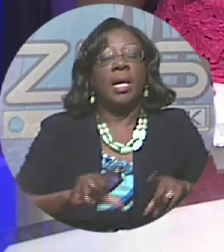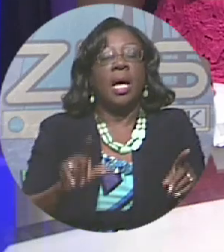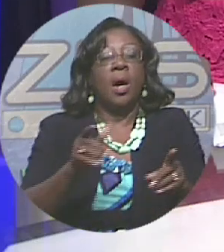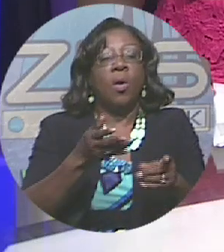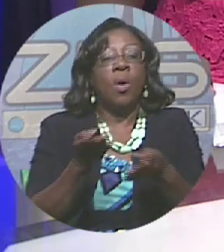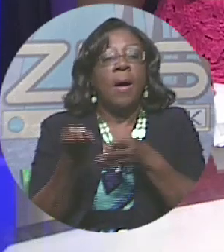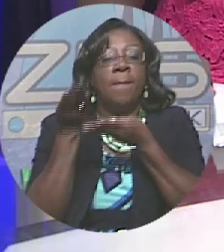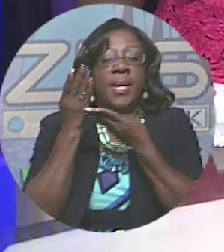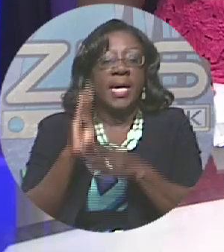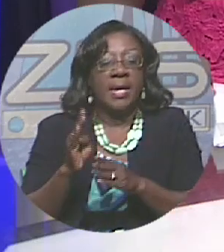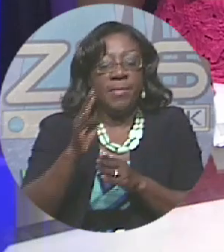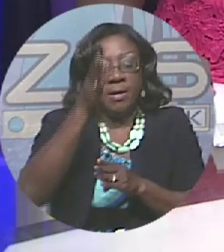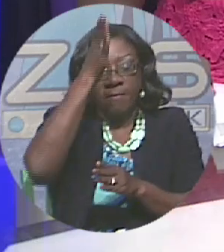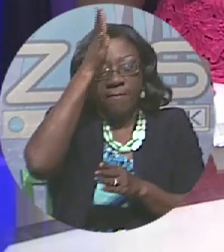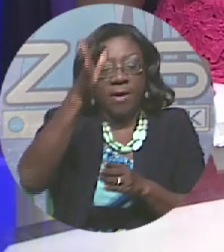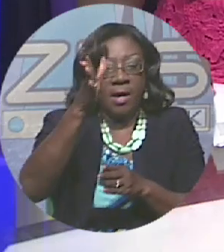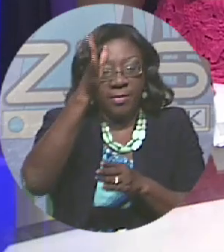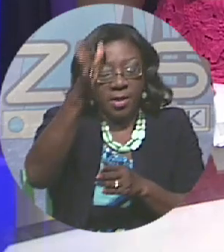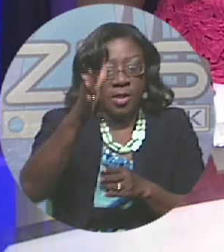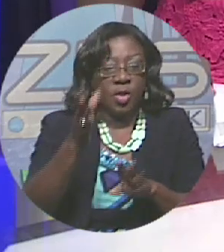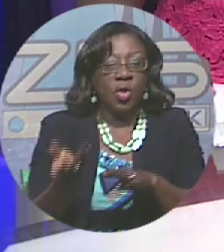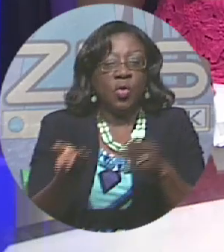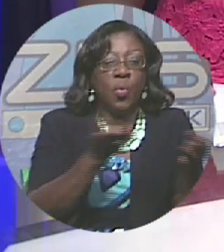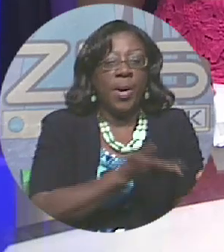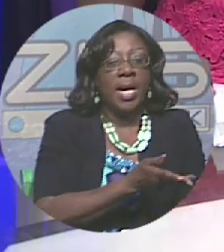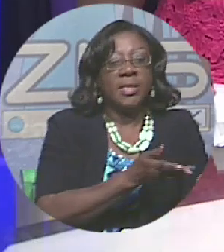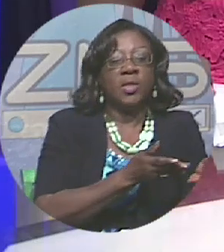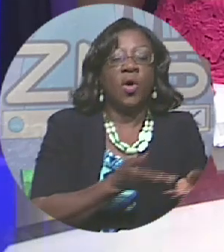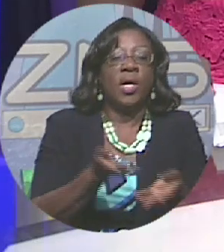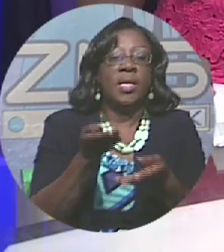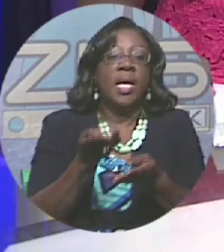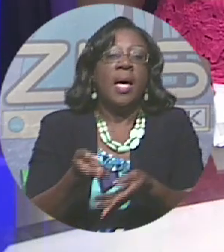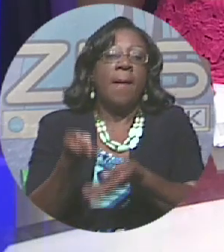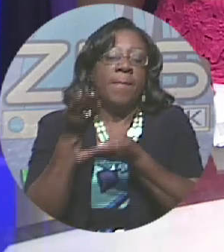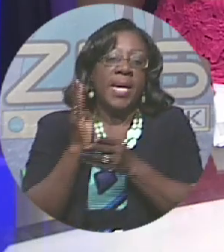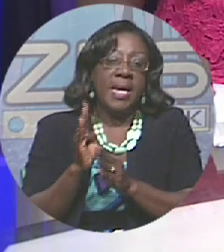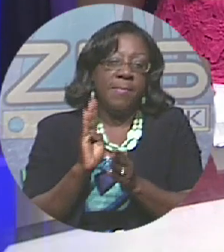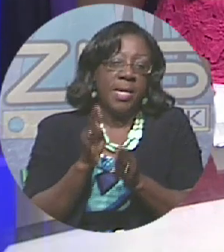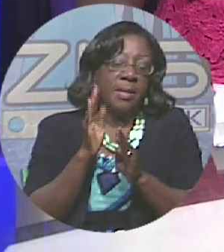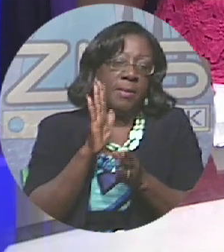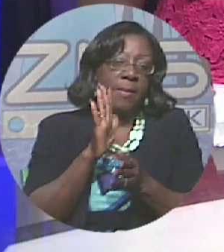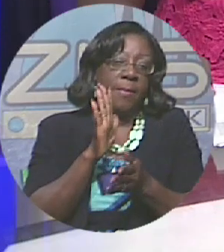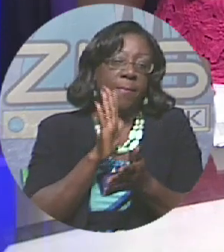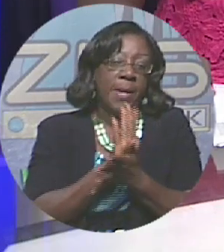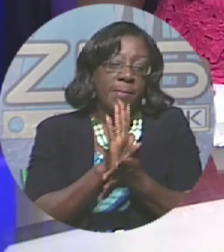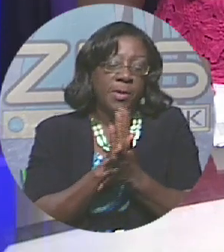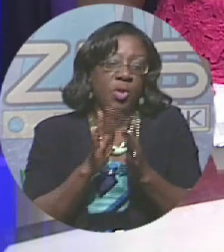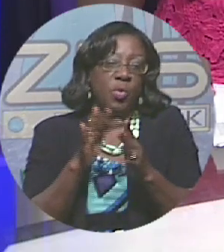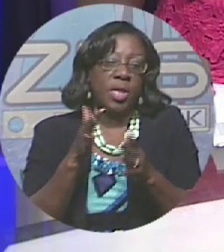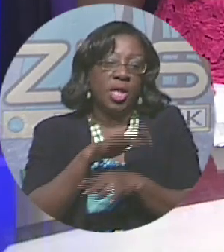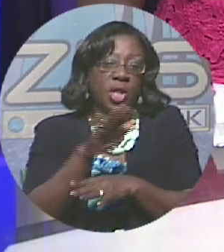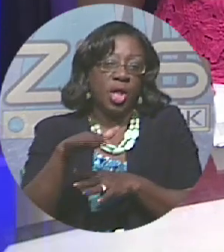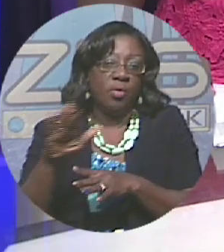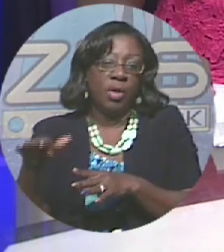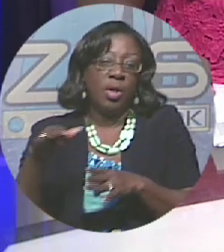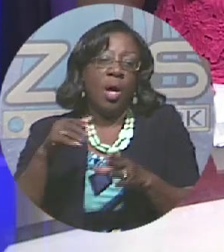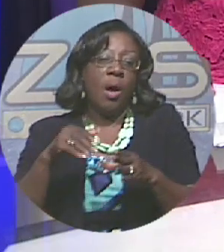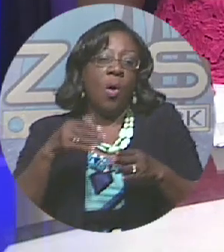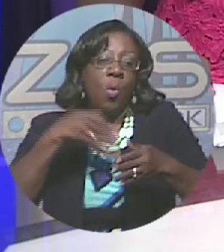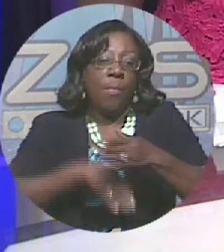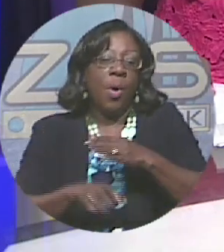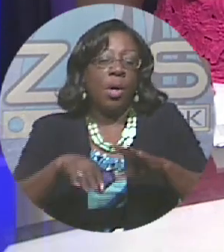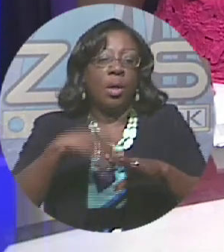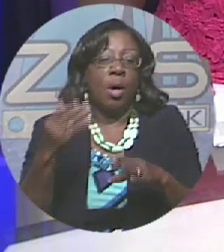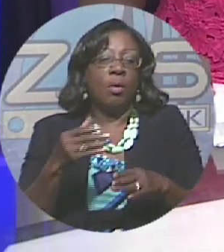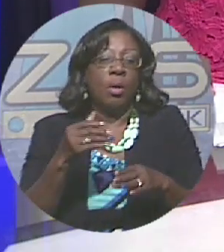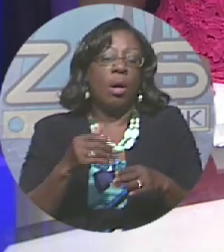born out of wedlock and to make it unlawful to discriminate against a person on the grounds of sex, which is defined as being male or